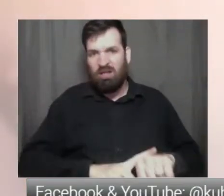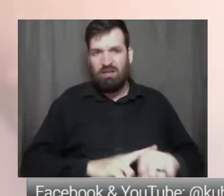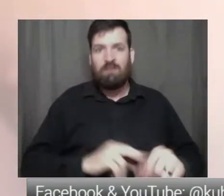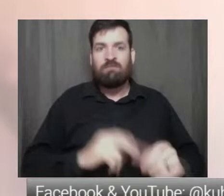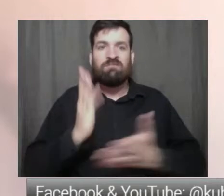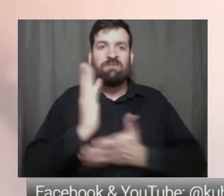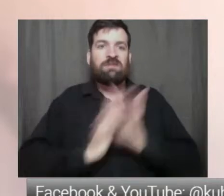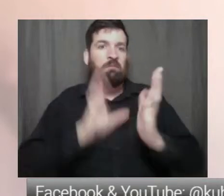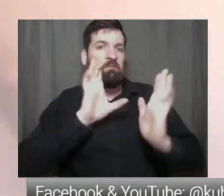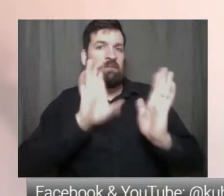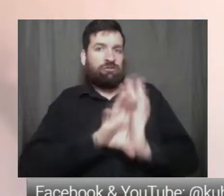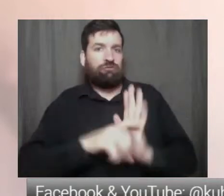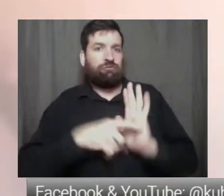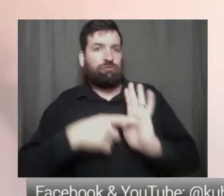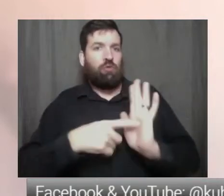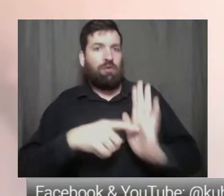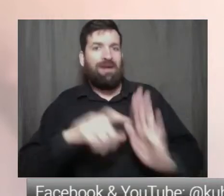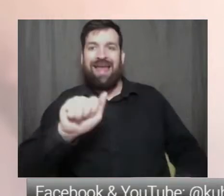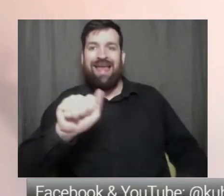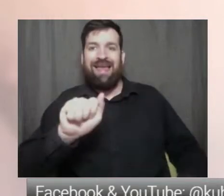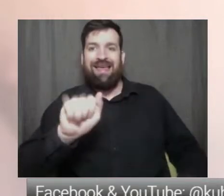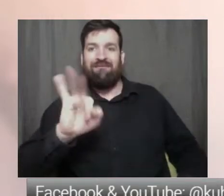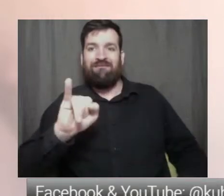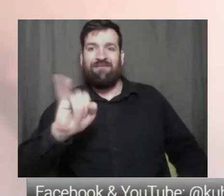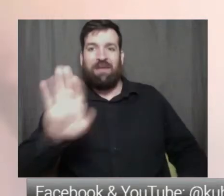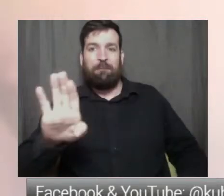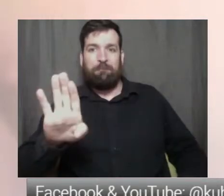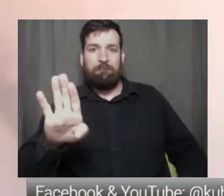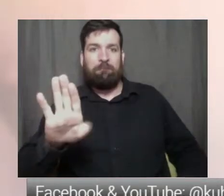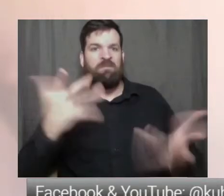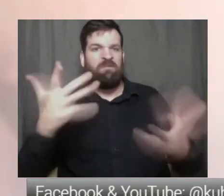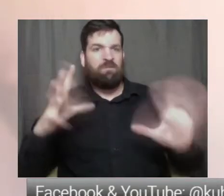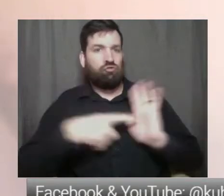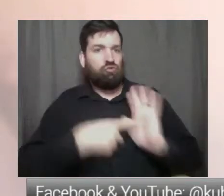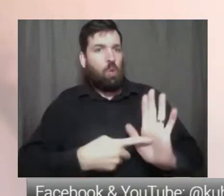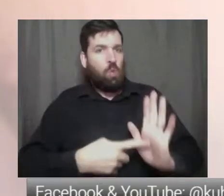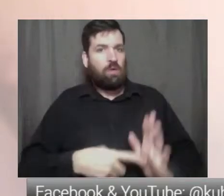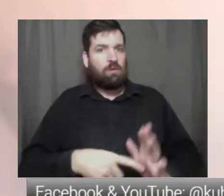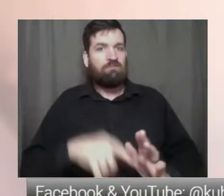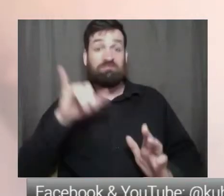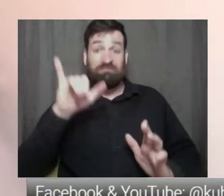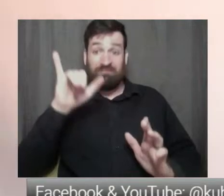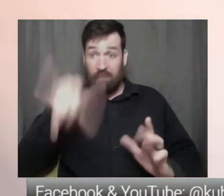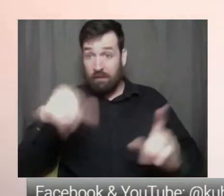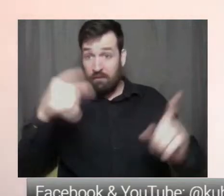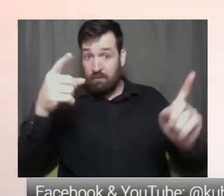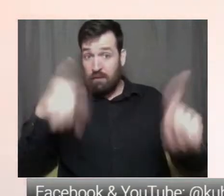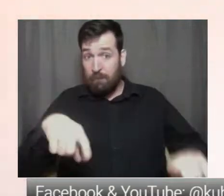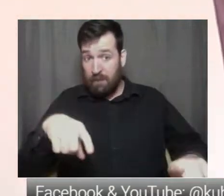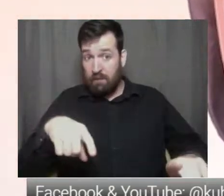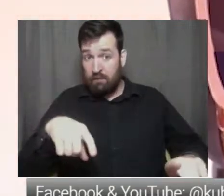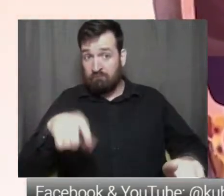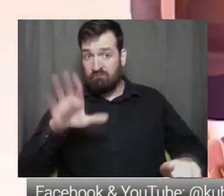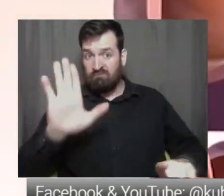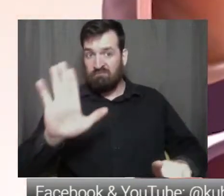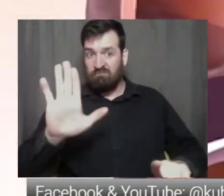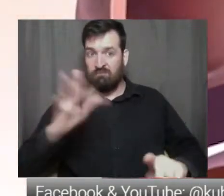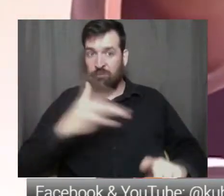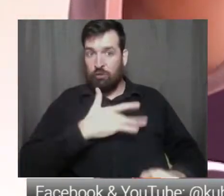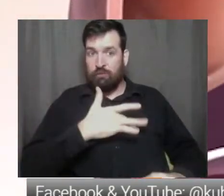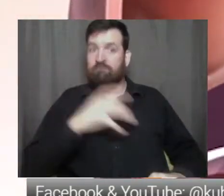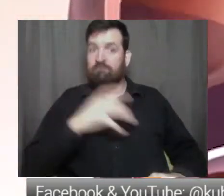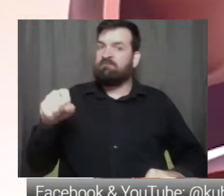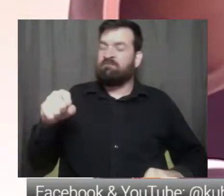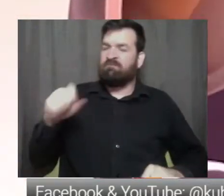demonstrating Afib that you shared with us. So that's what was happening in Jeff's heart? Yeah, so there's this chaotic